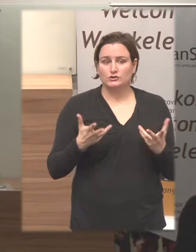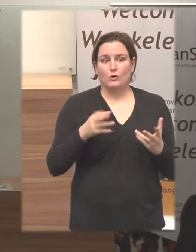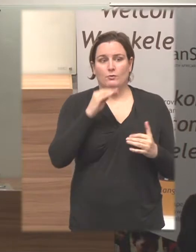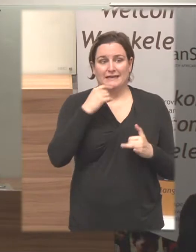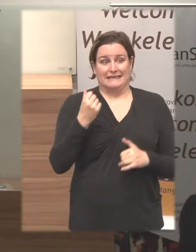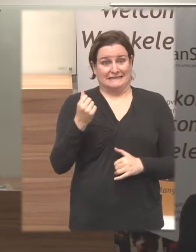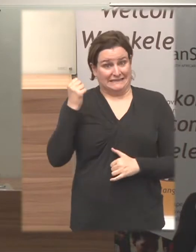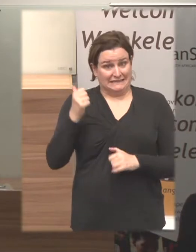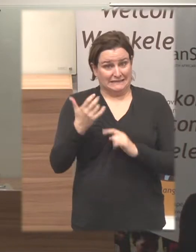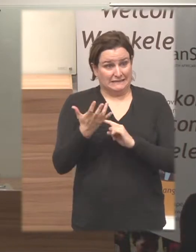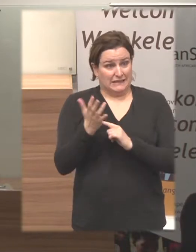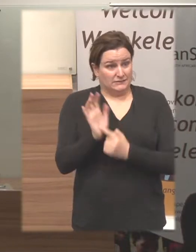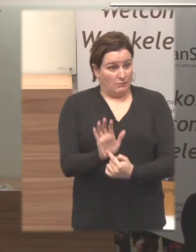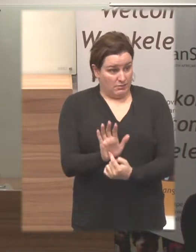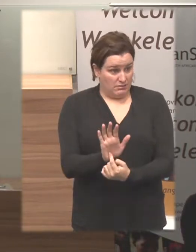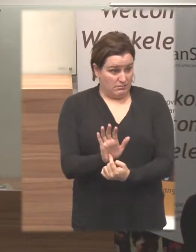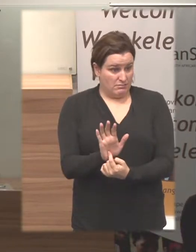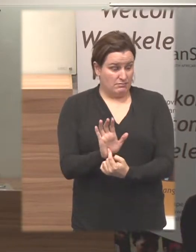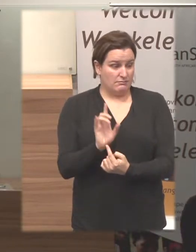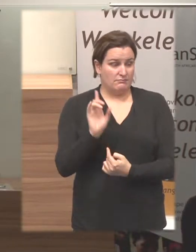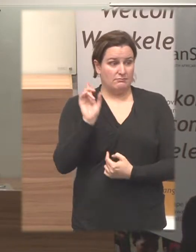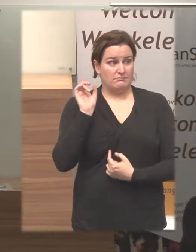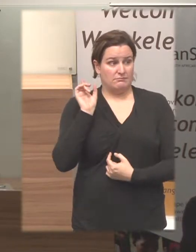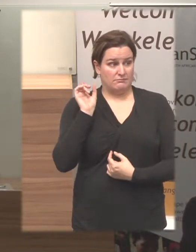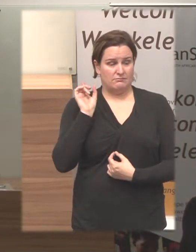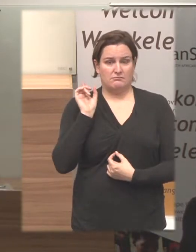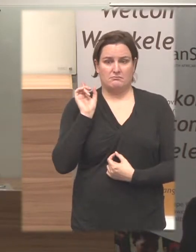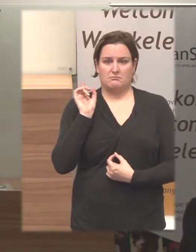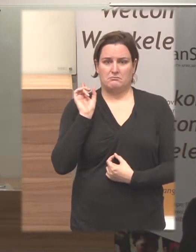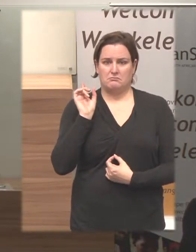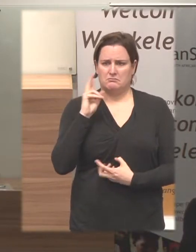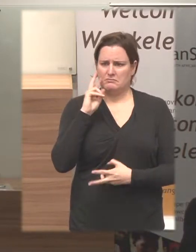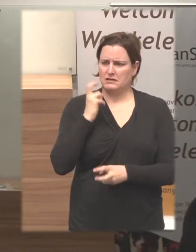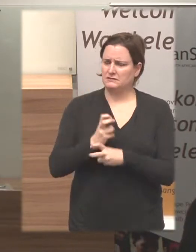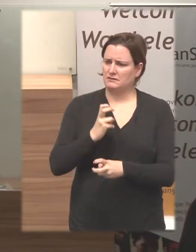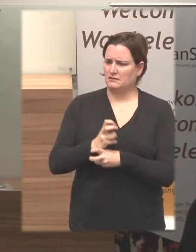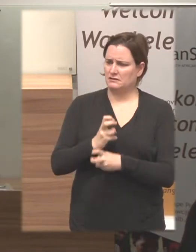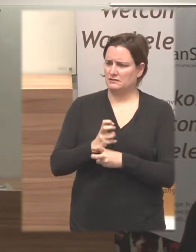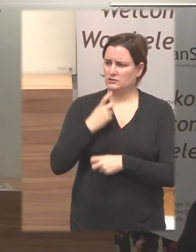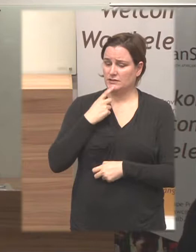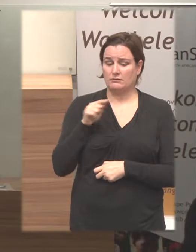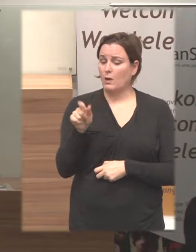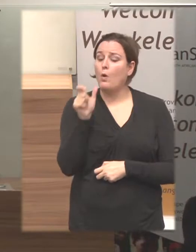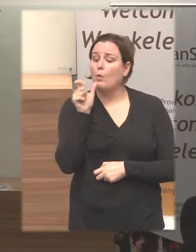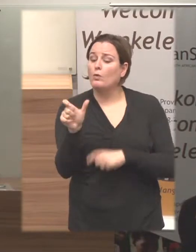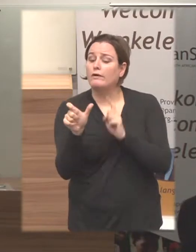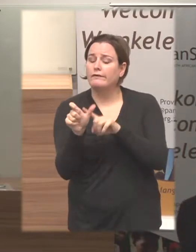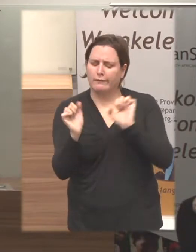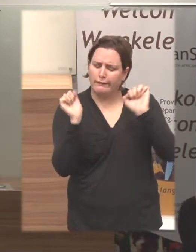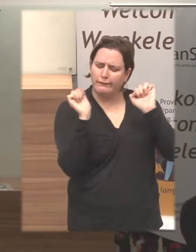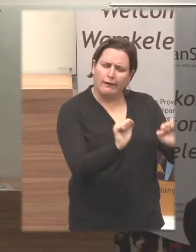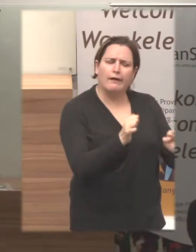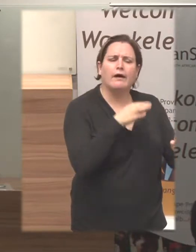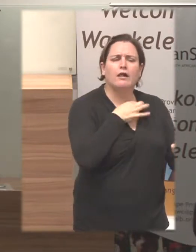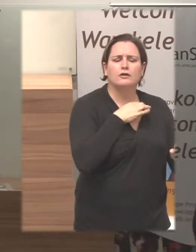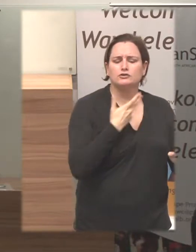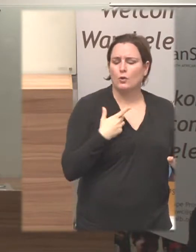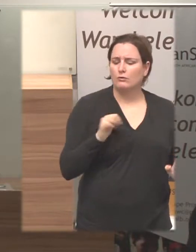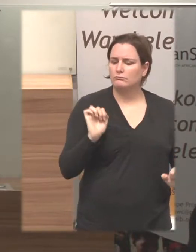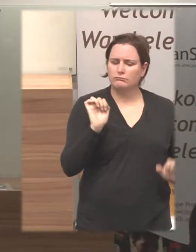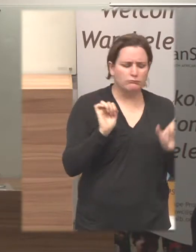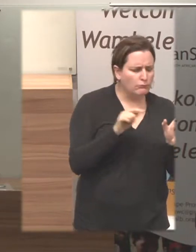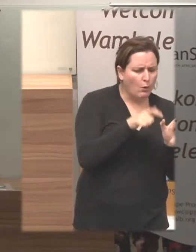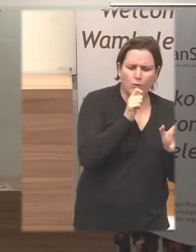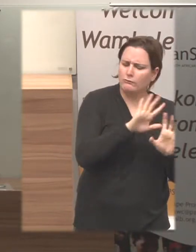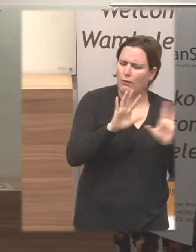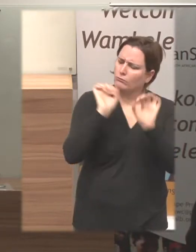example, it's actually very difficult to say, well, this word belongs to this language, or this word belongs to that language, because